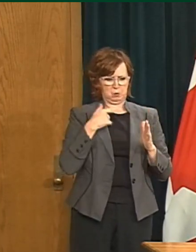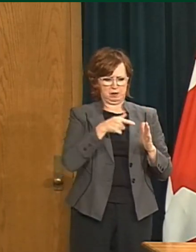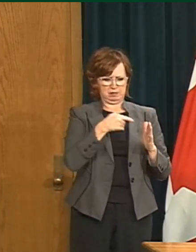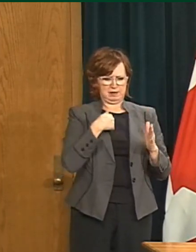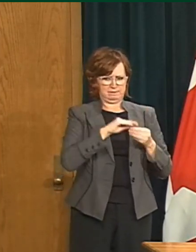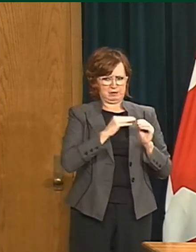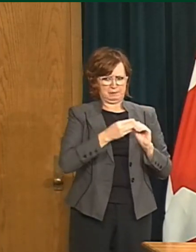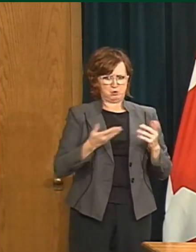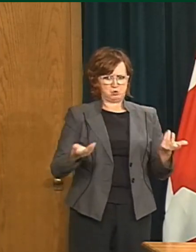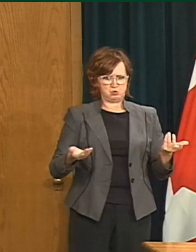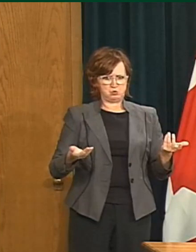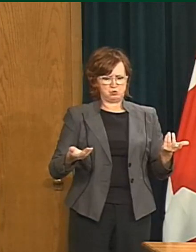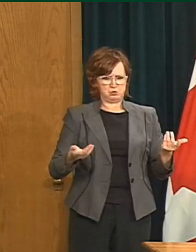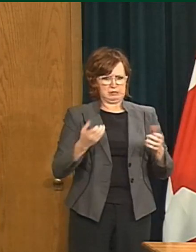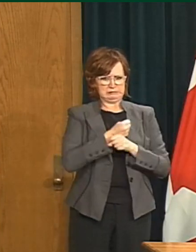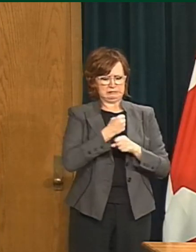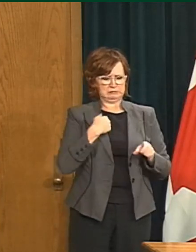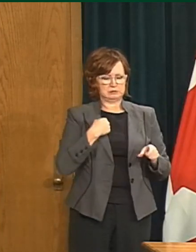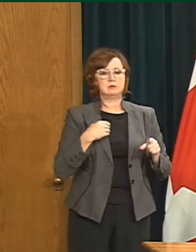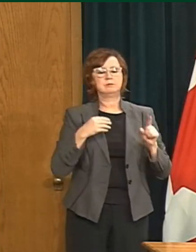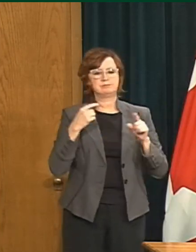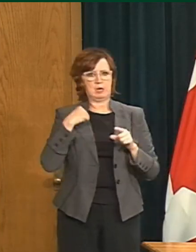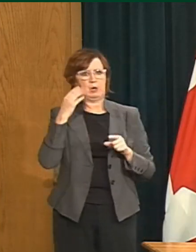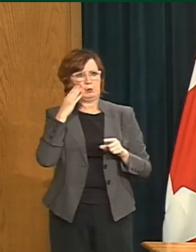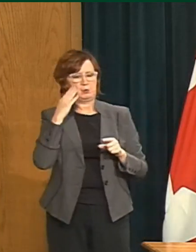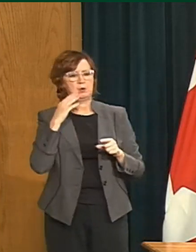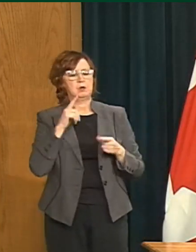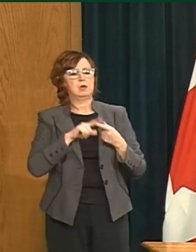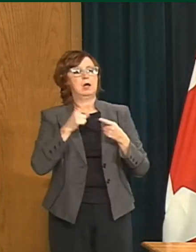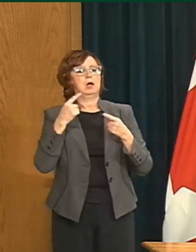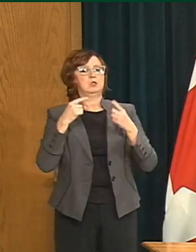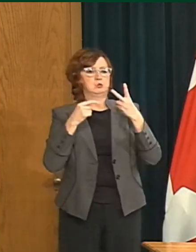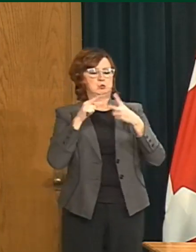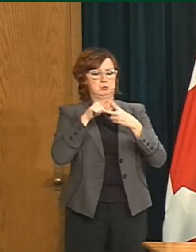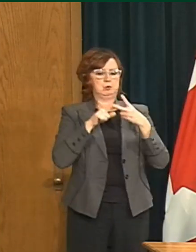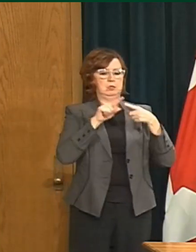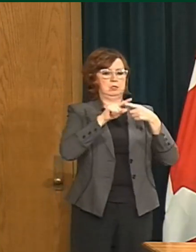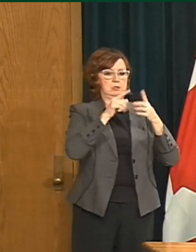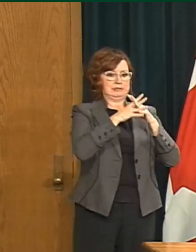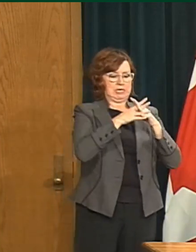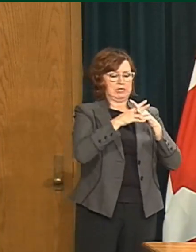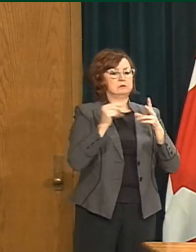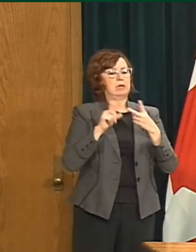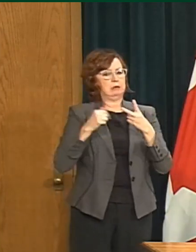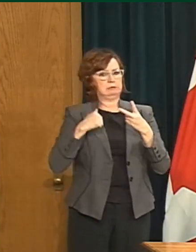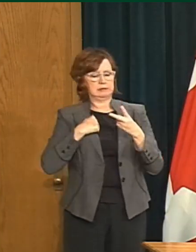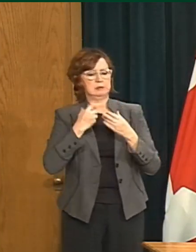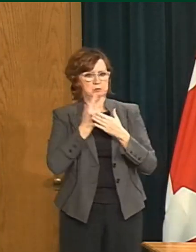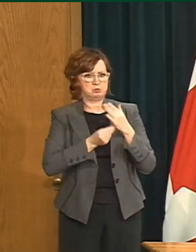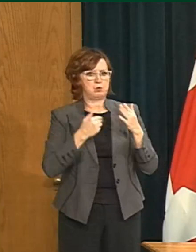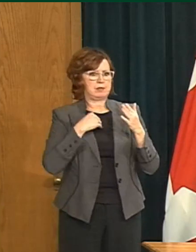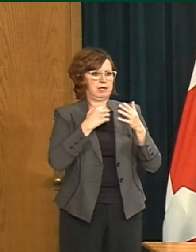which are on publicly available websites that, for example, for the US and Canadian jurisdictions show